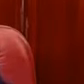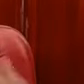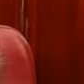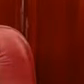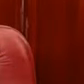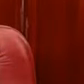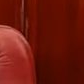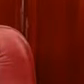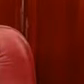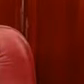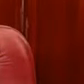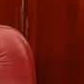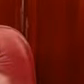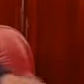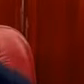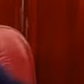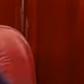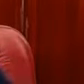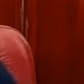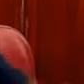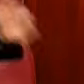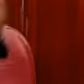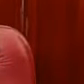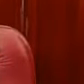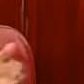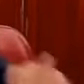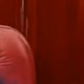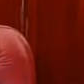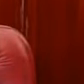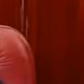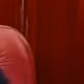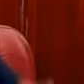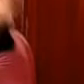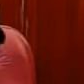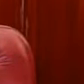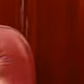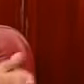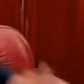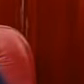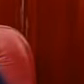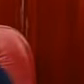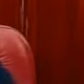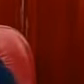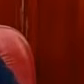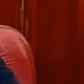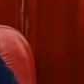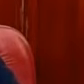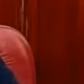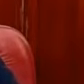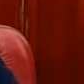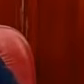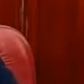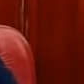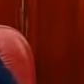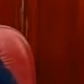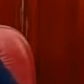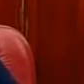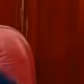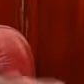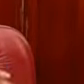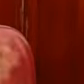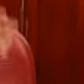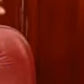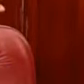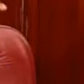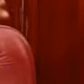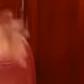to 2002 is when Kibaki was elected, is when we have a referendum, is when we have a new constitution, and then we